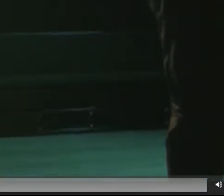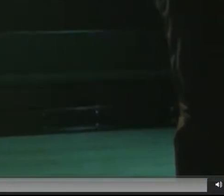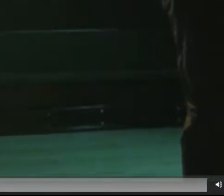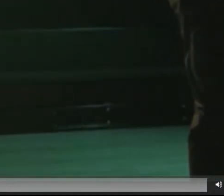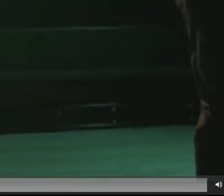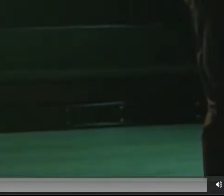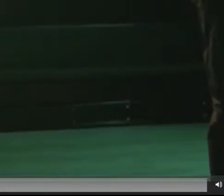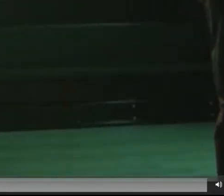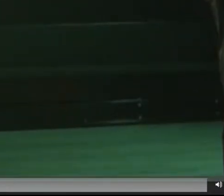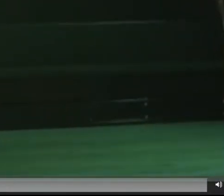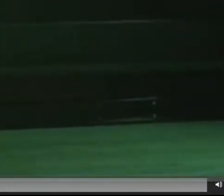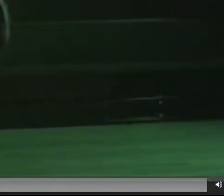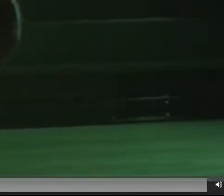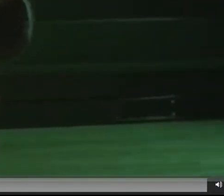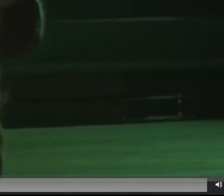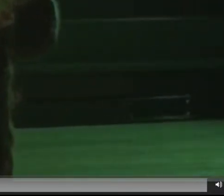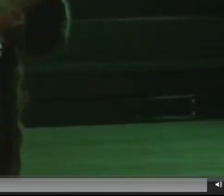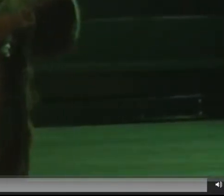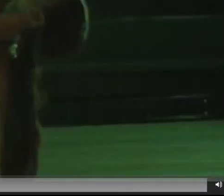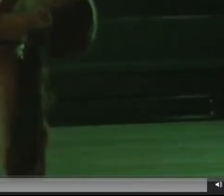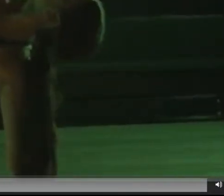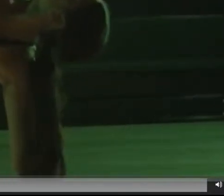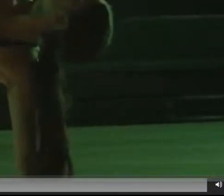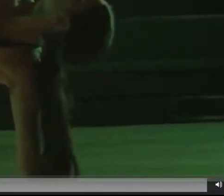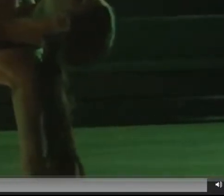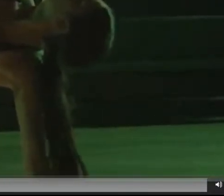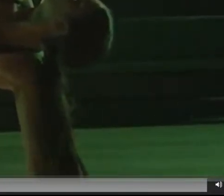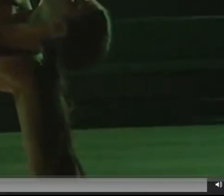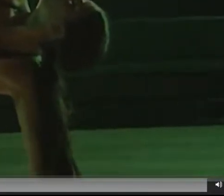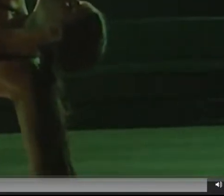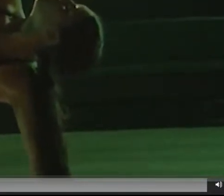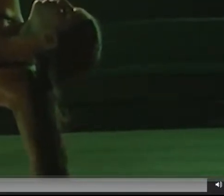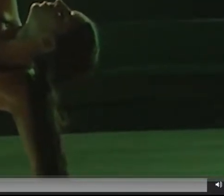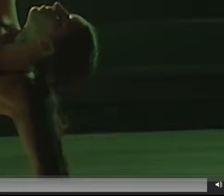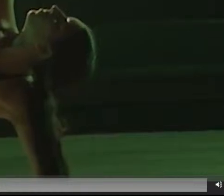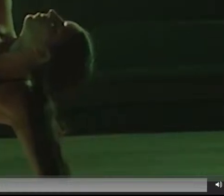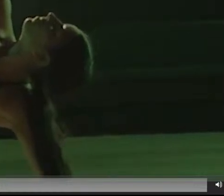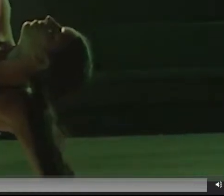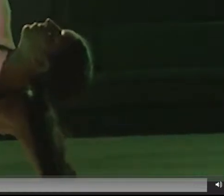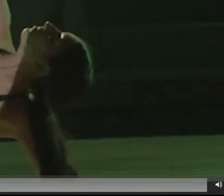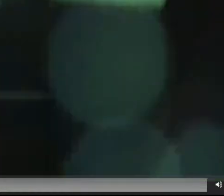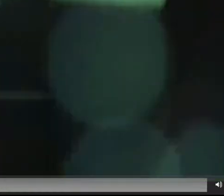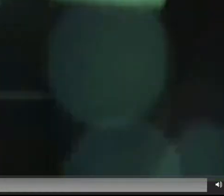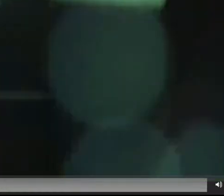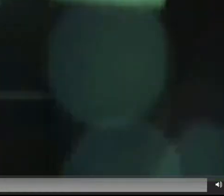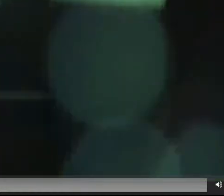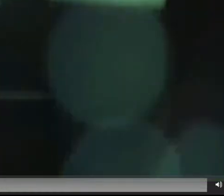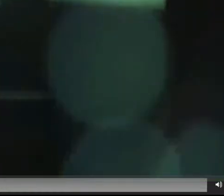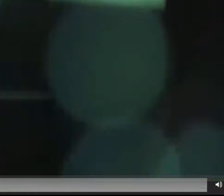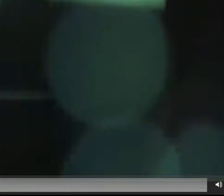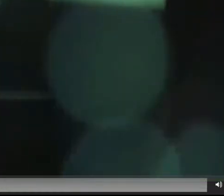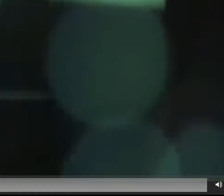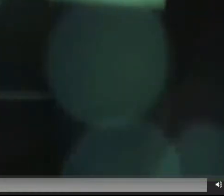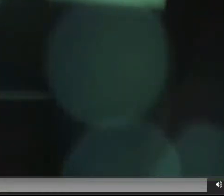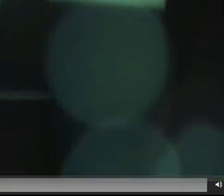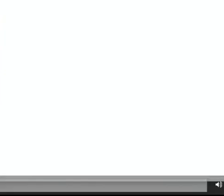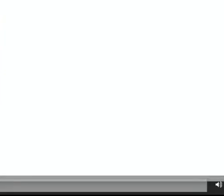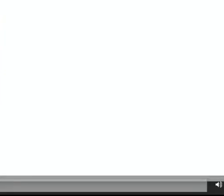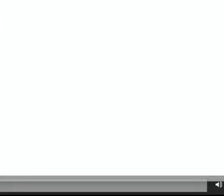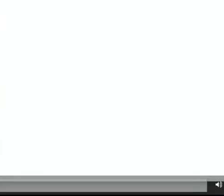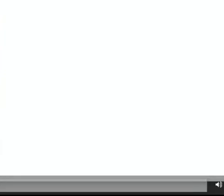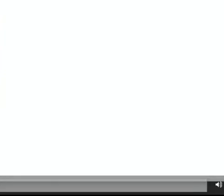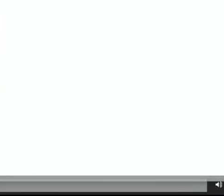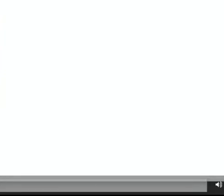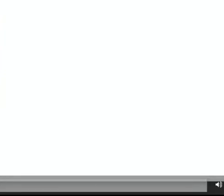realized was that movement was going to be this really universal language that everyone understood. And so I realized that I